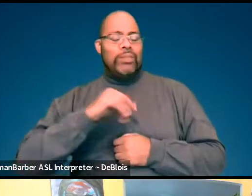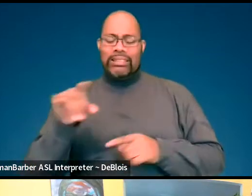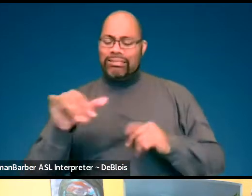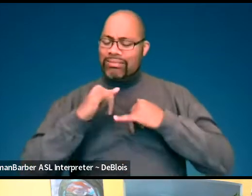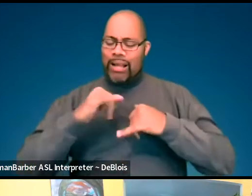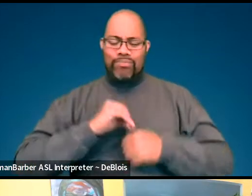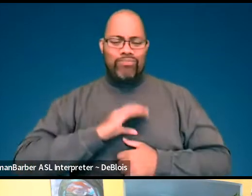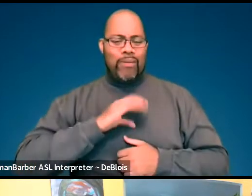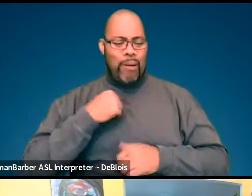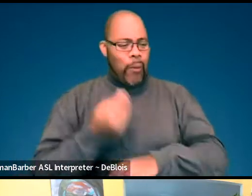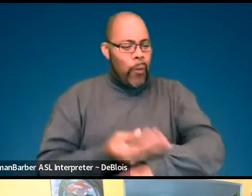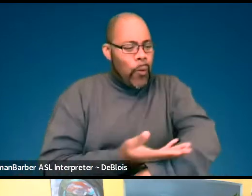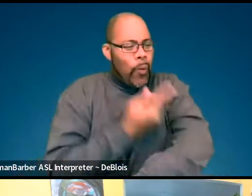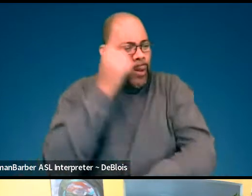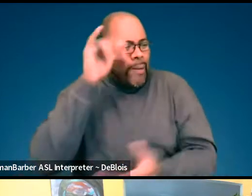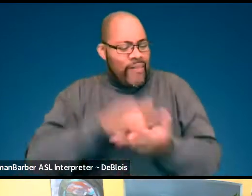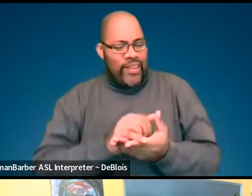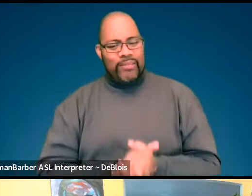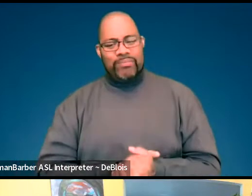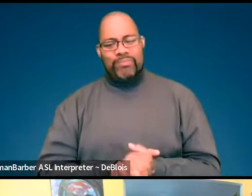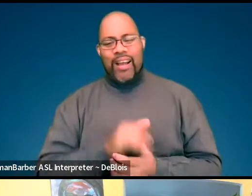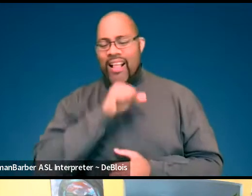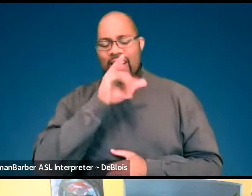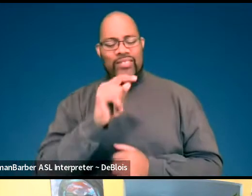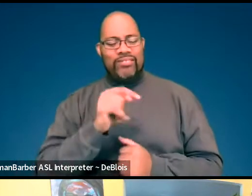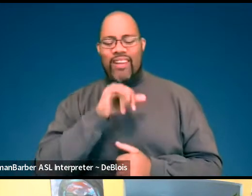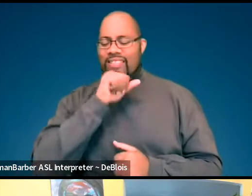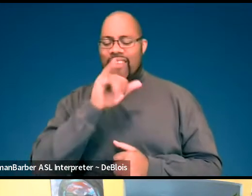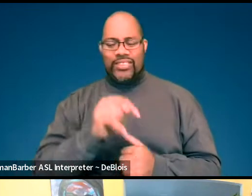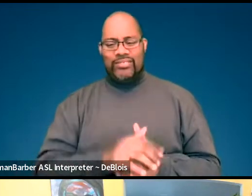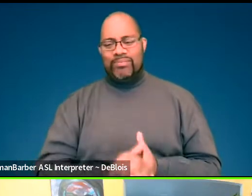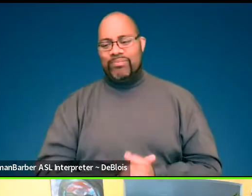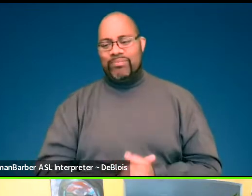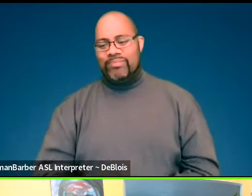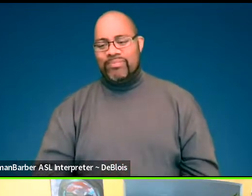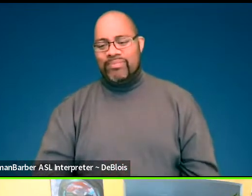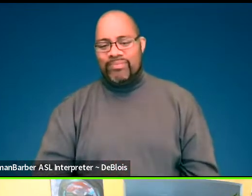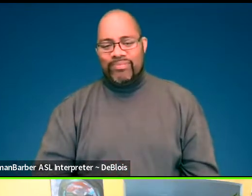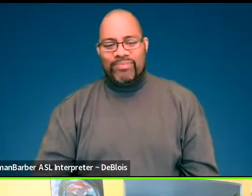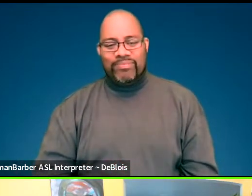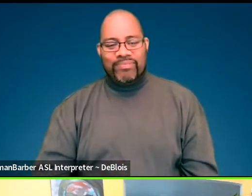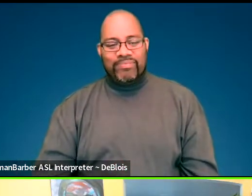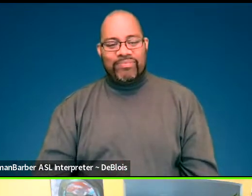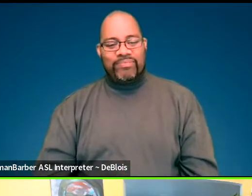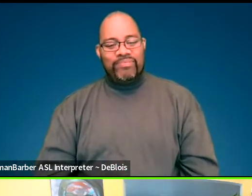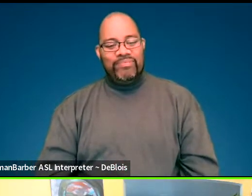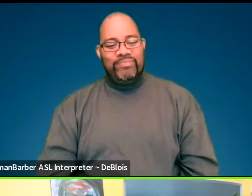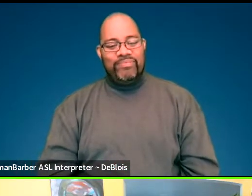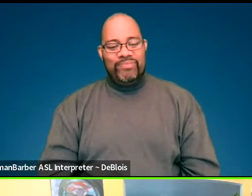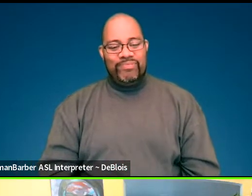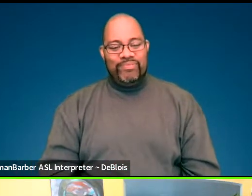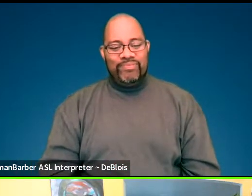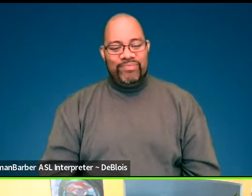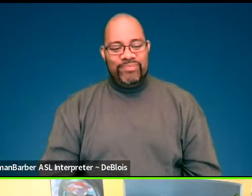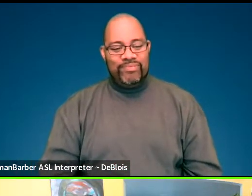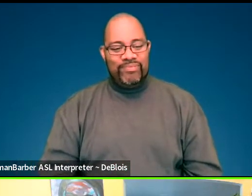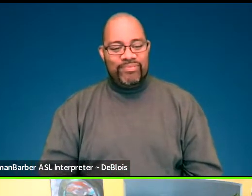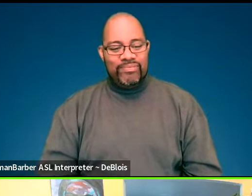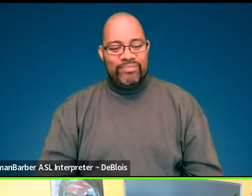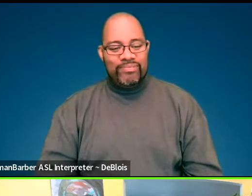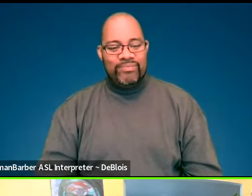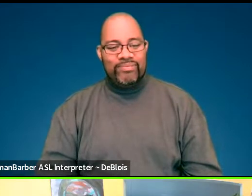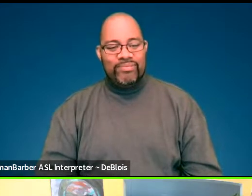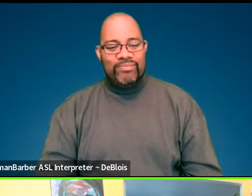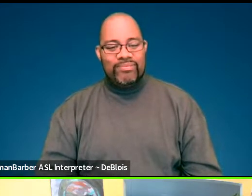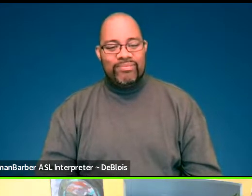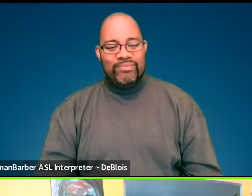getting goosebumps now just thinking about this. I love this. Love it, love it, love it. Mm-hmm, mm-hmm. Oh,